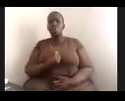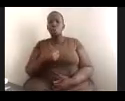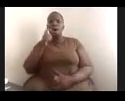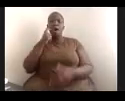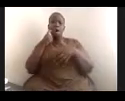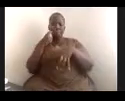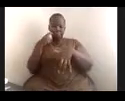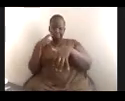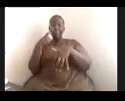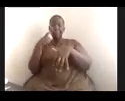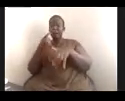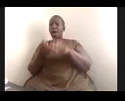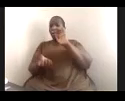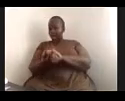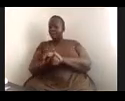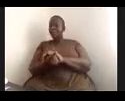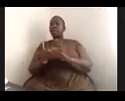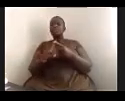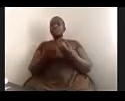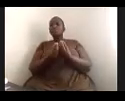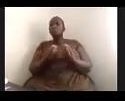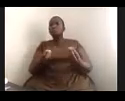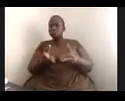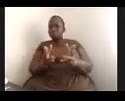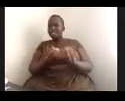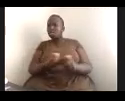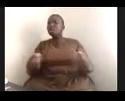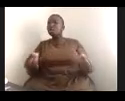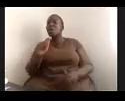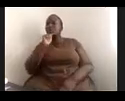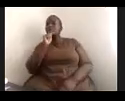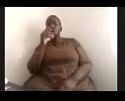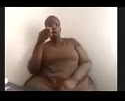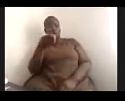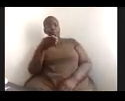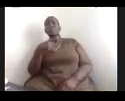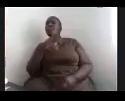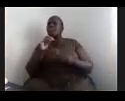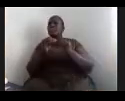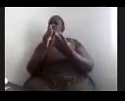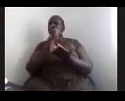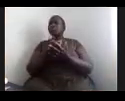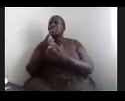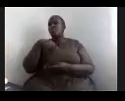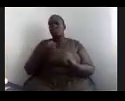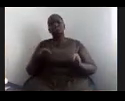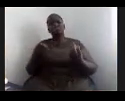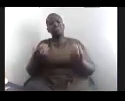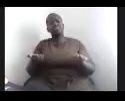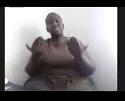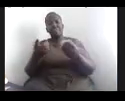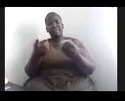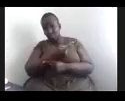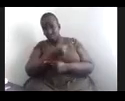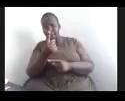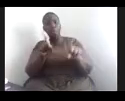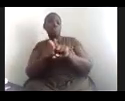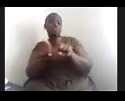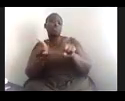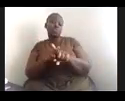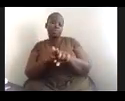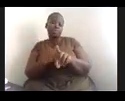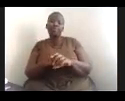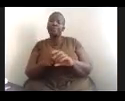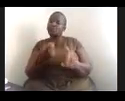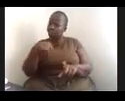do happen. Street children are a reality, and we need to make sure that we render services to them as well.